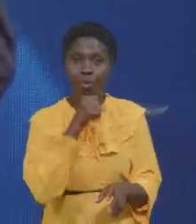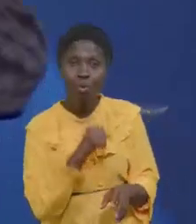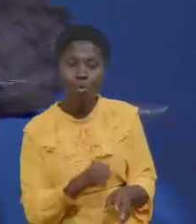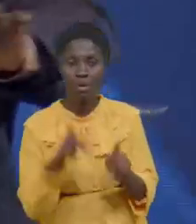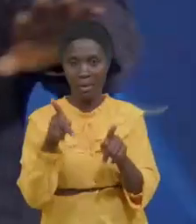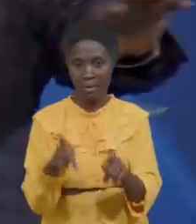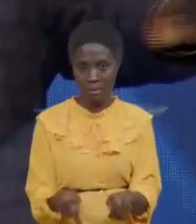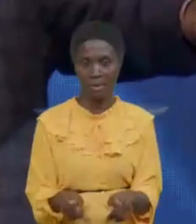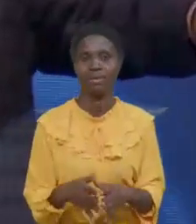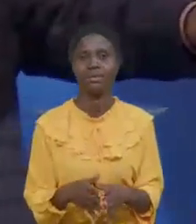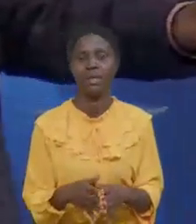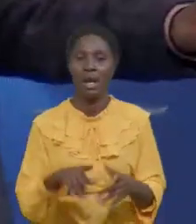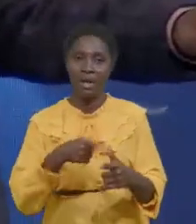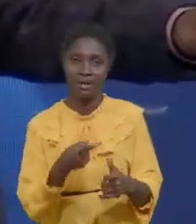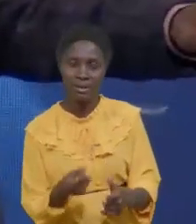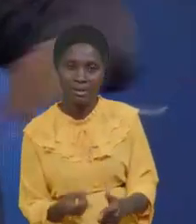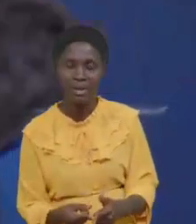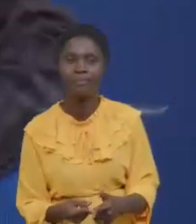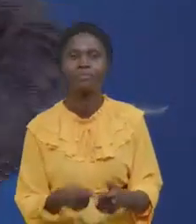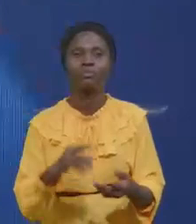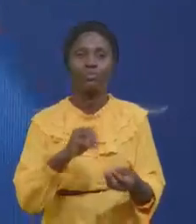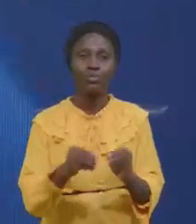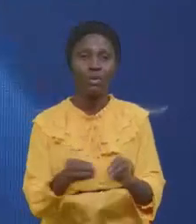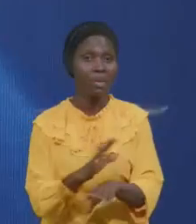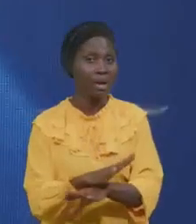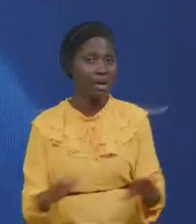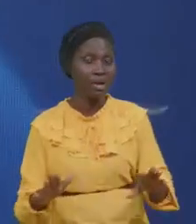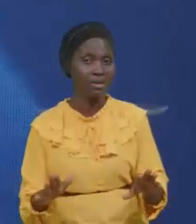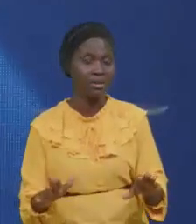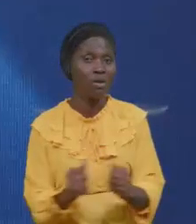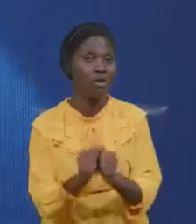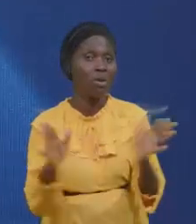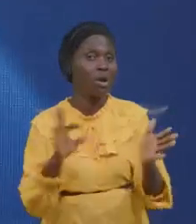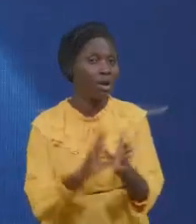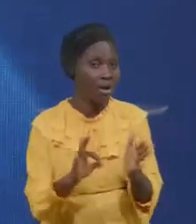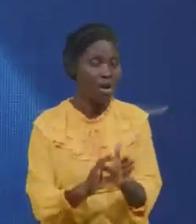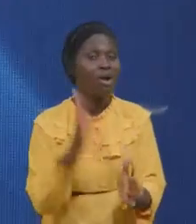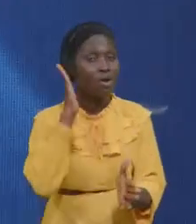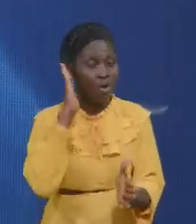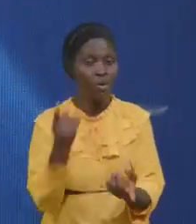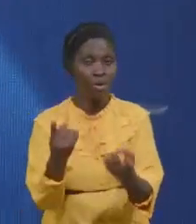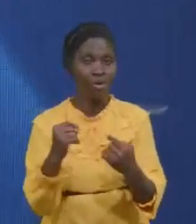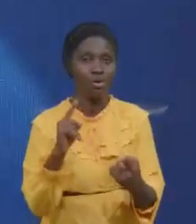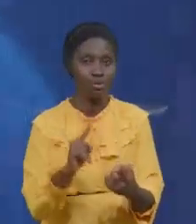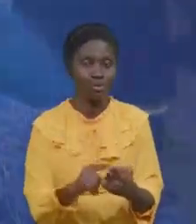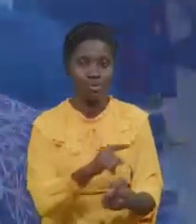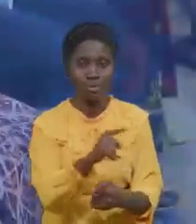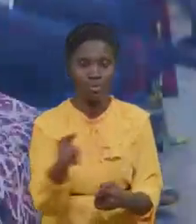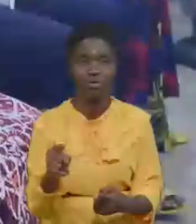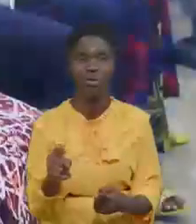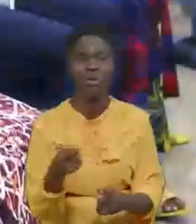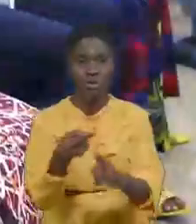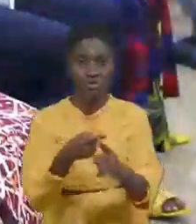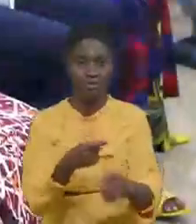then, numberless birthrights will come to you from Emmanuel's kingdom.